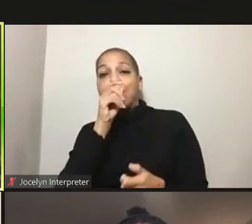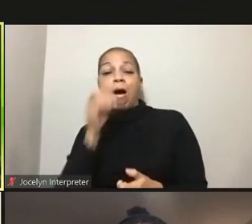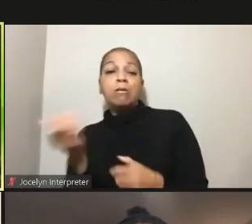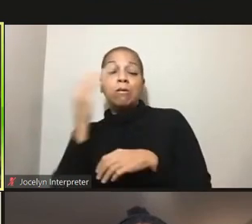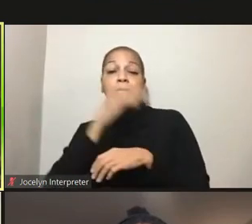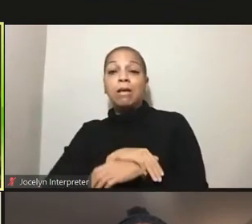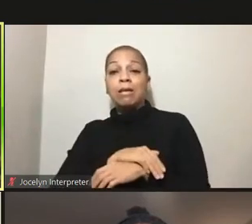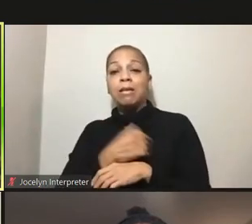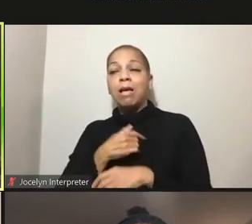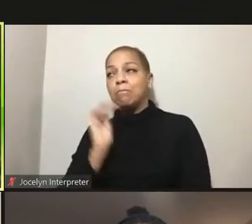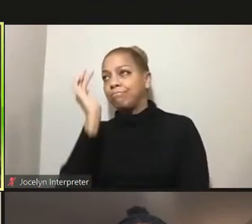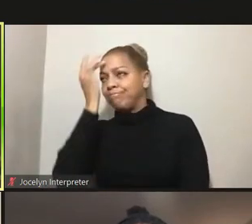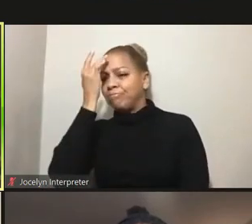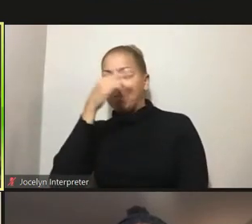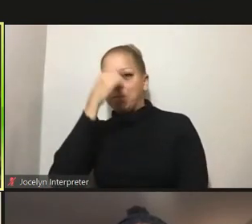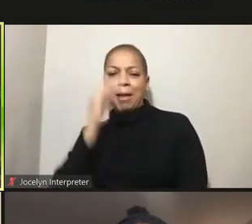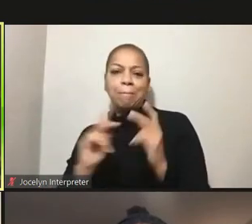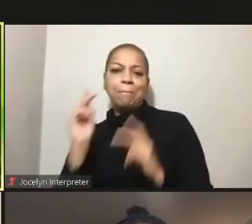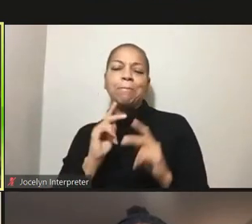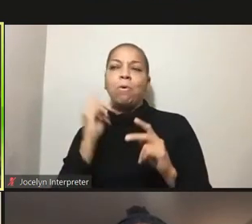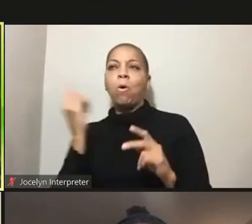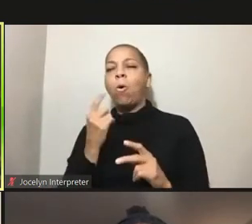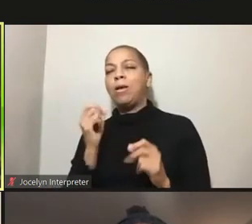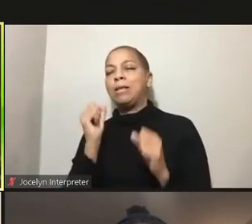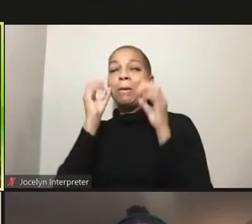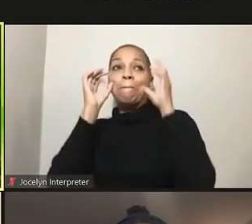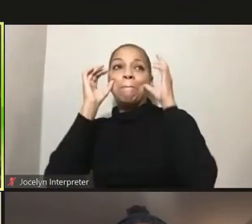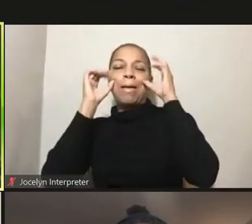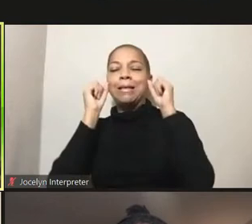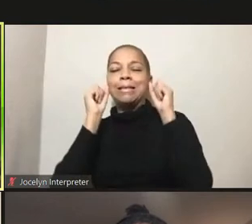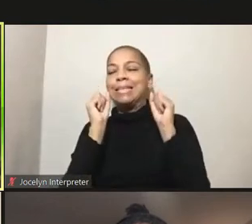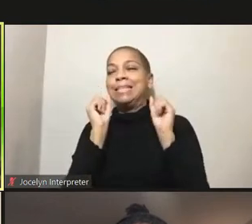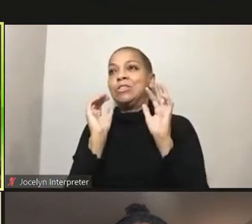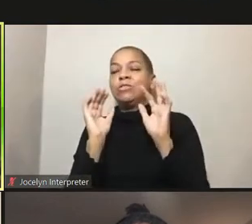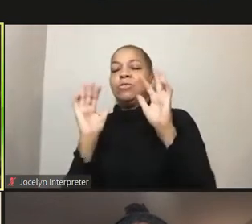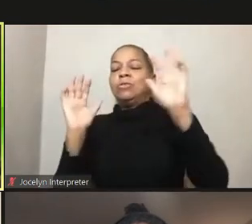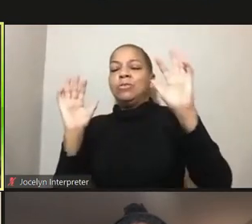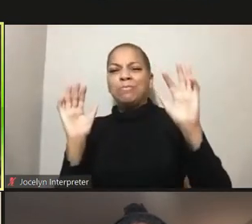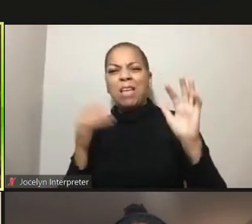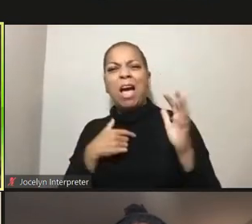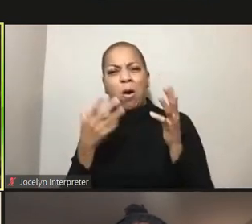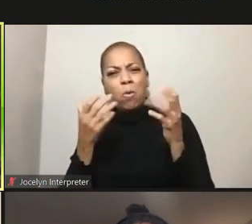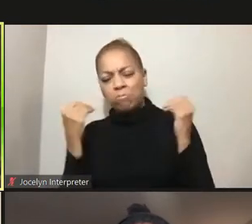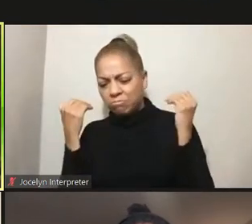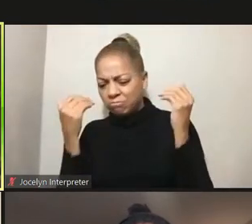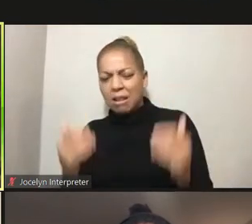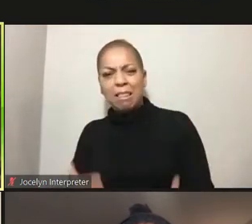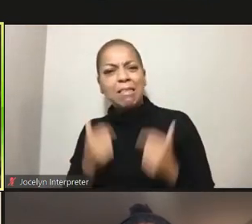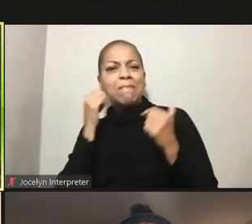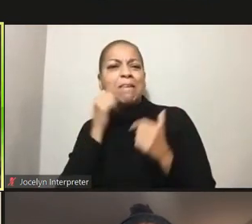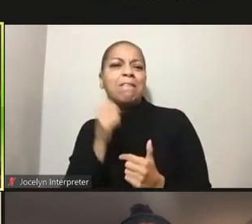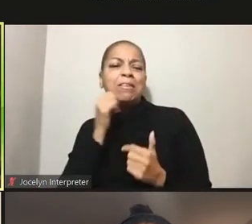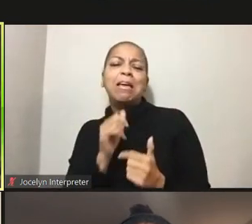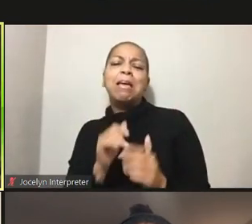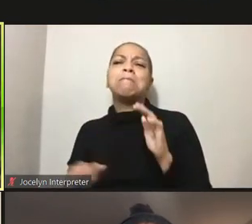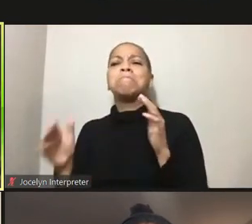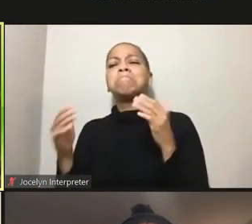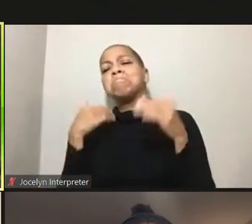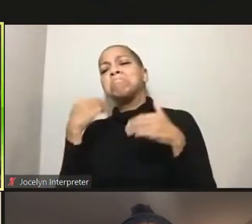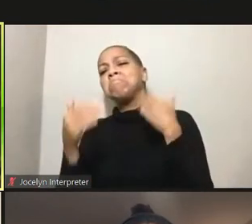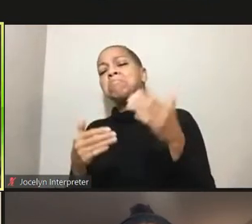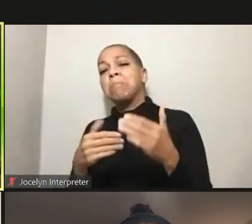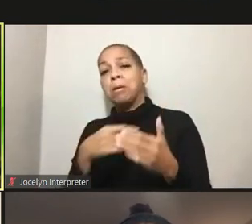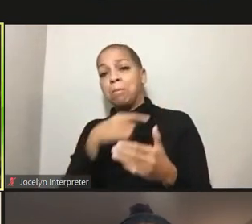Black people always have to be these amazing, incredible transport. Like, I just want to be an everyday guy, right? And I think Black people get the right to have